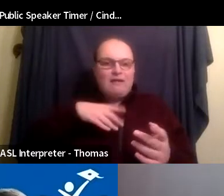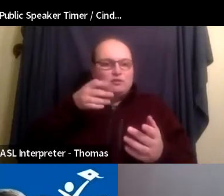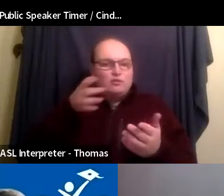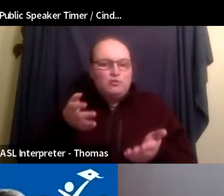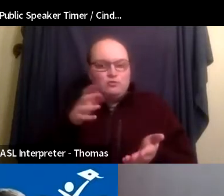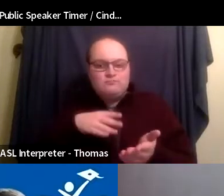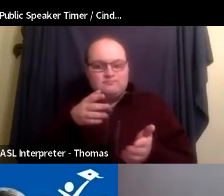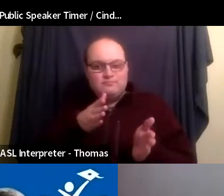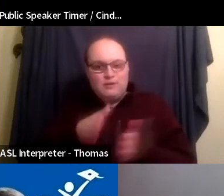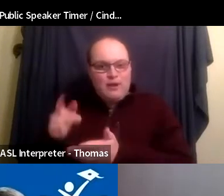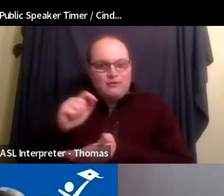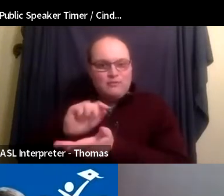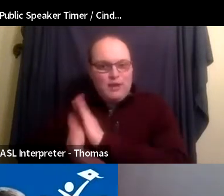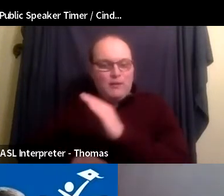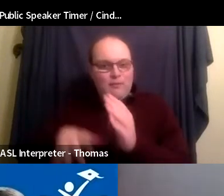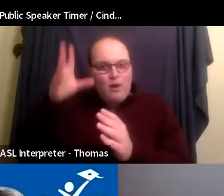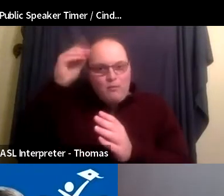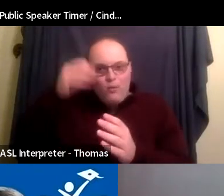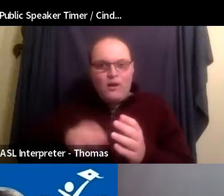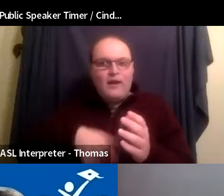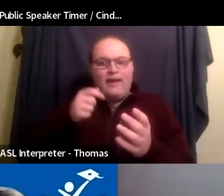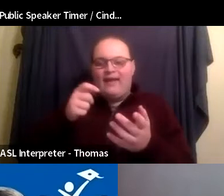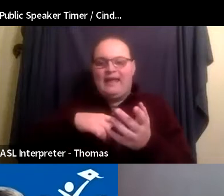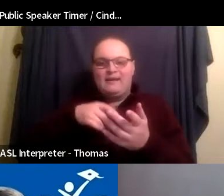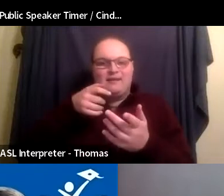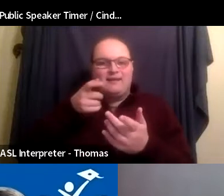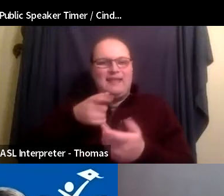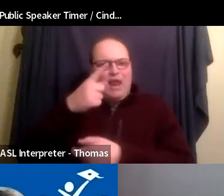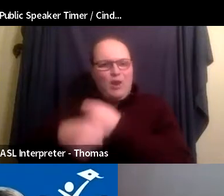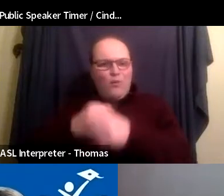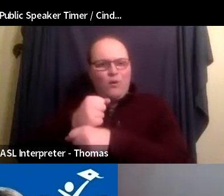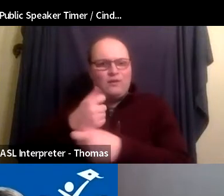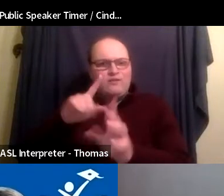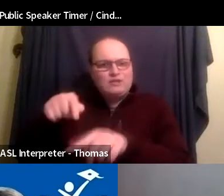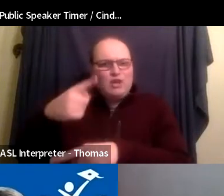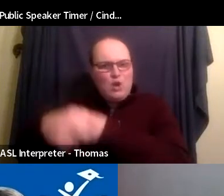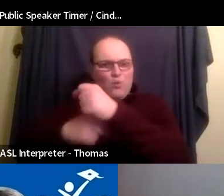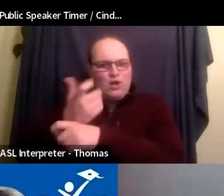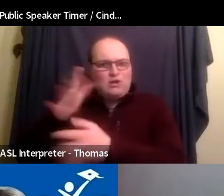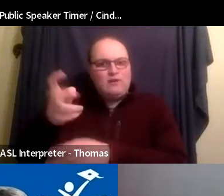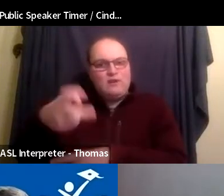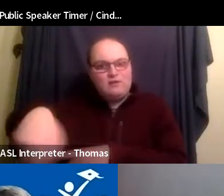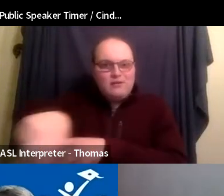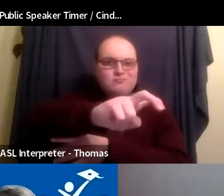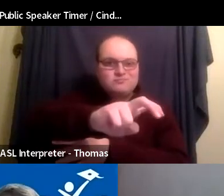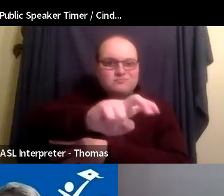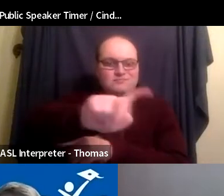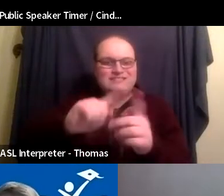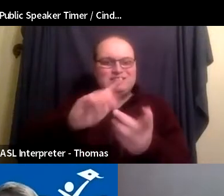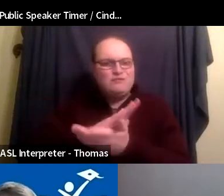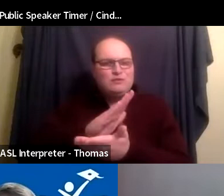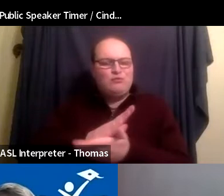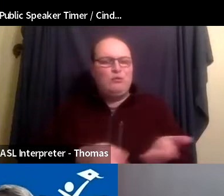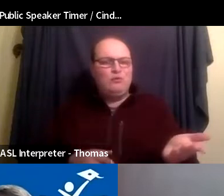up. And then they have to change it again after 1 year, after a year in third grade, moving him